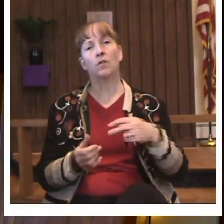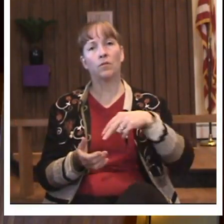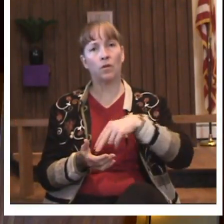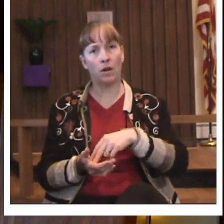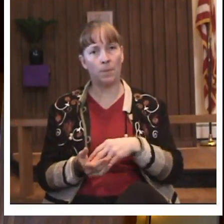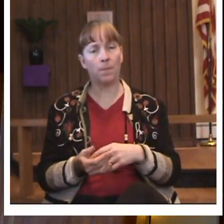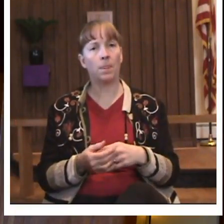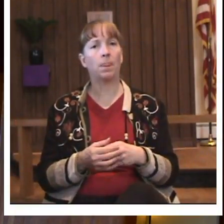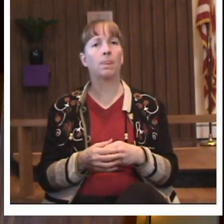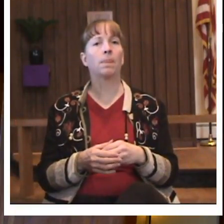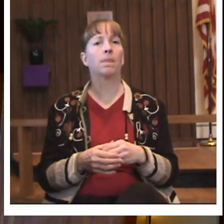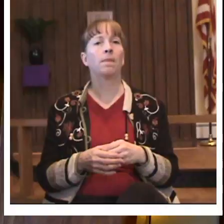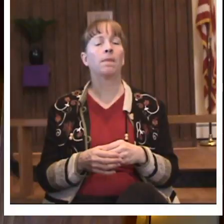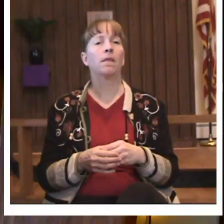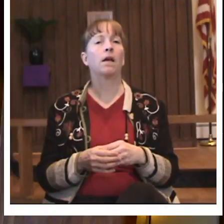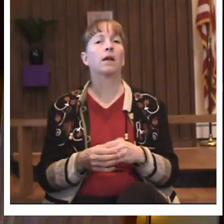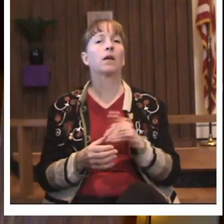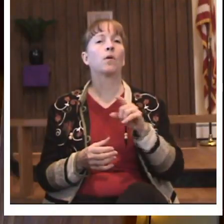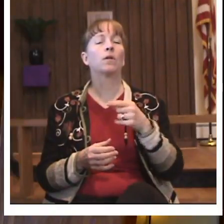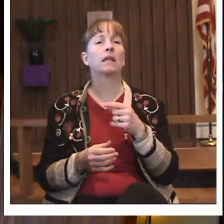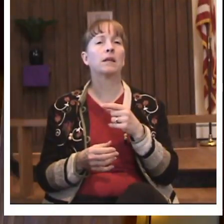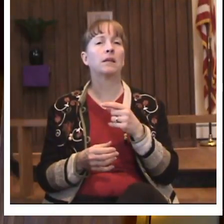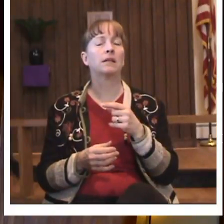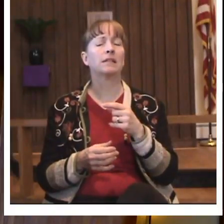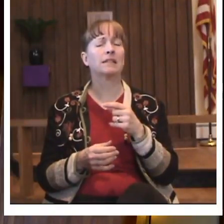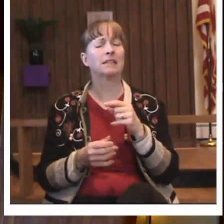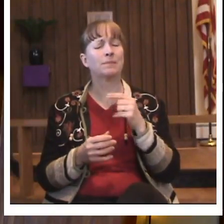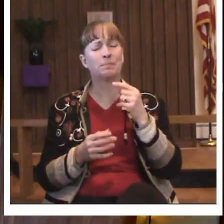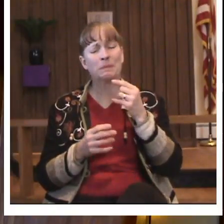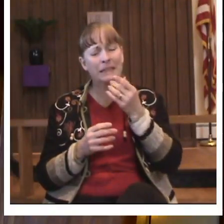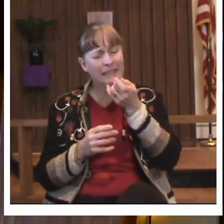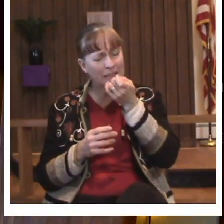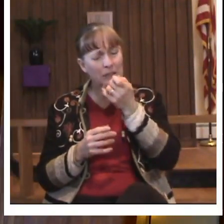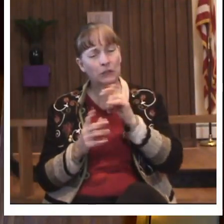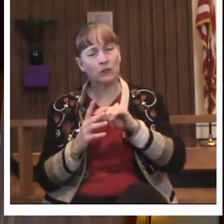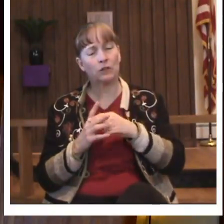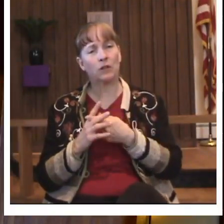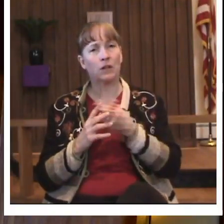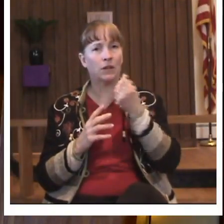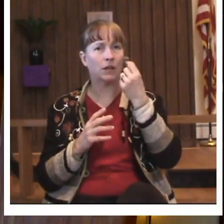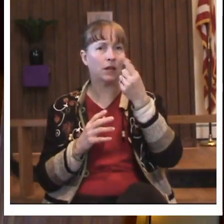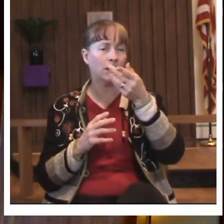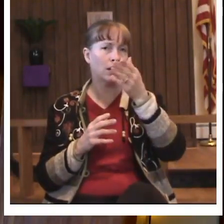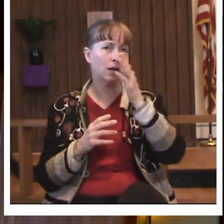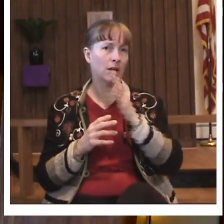legs can only barely begin to understand God.